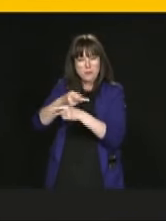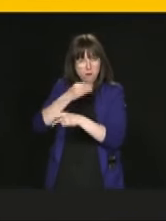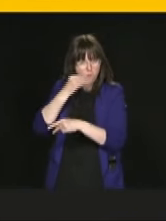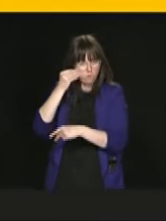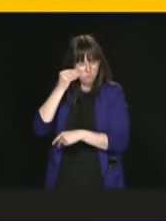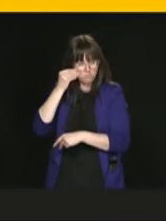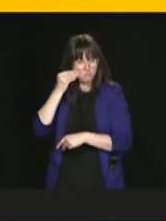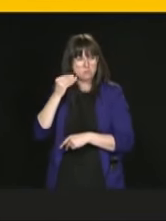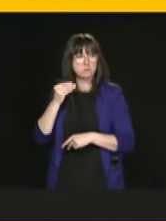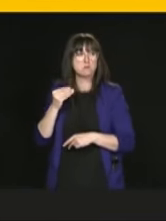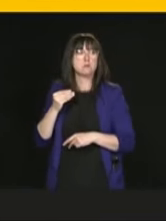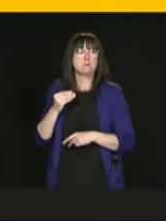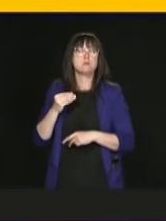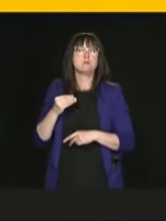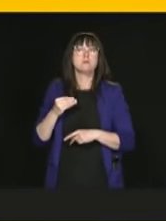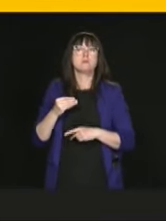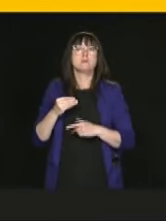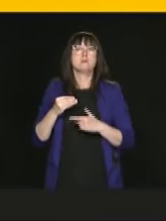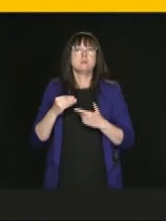daily